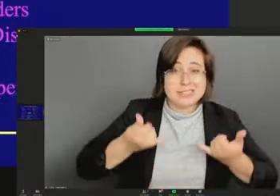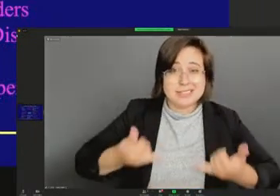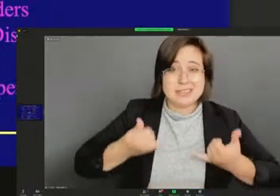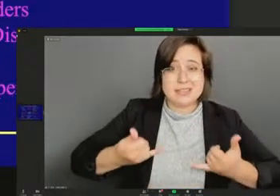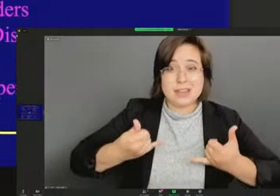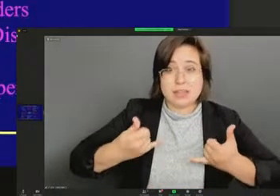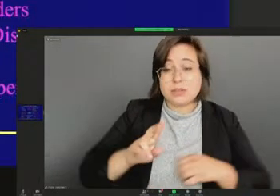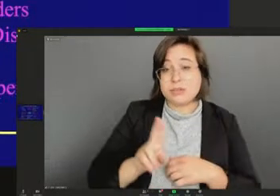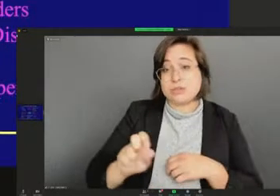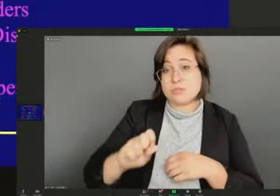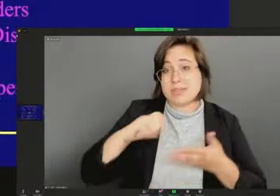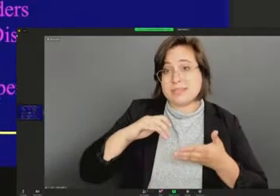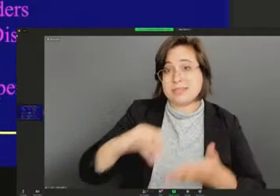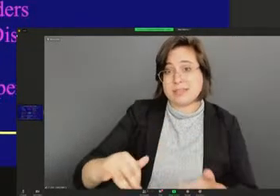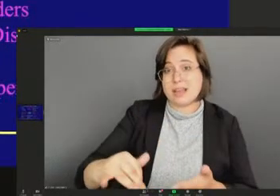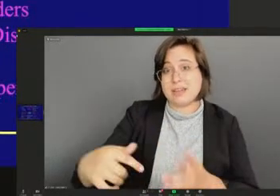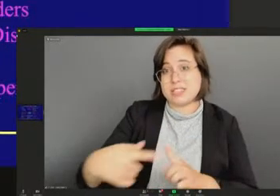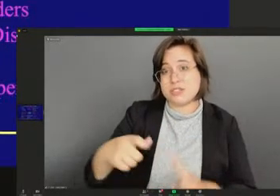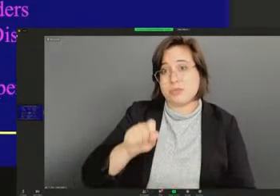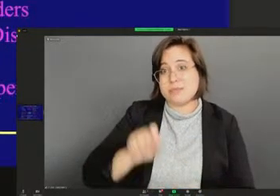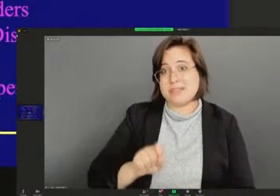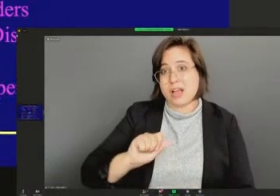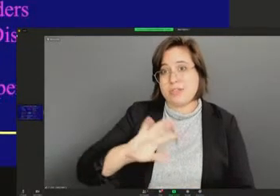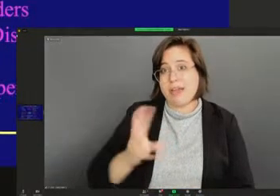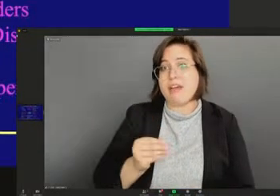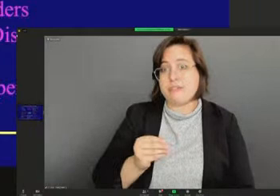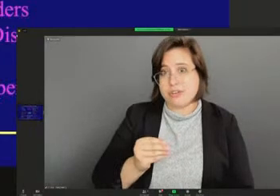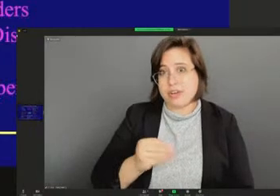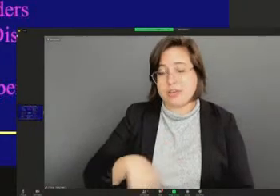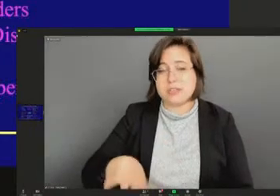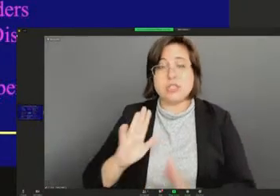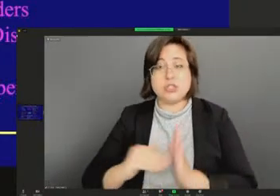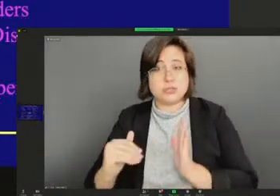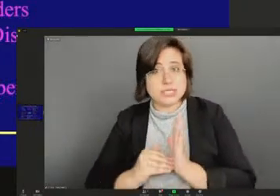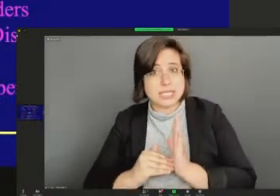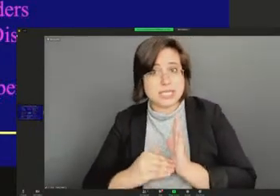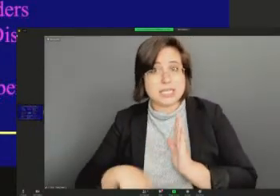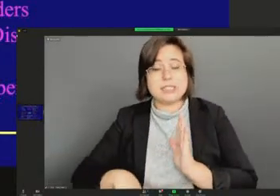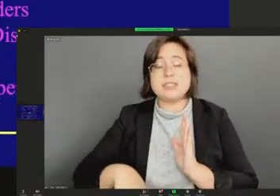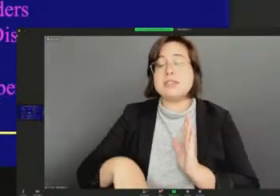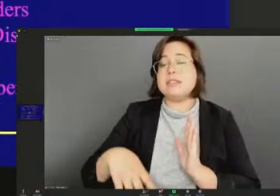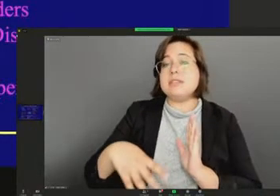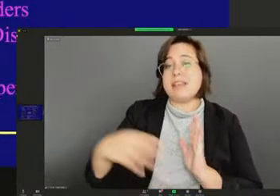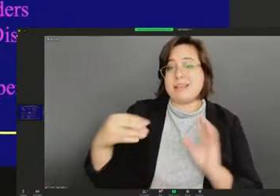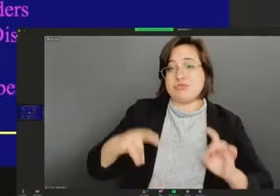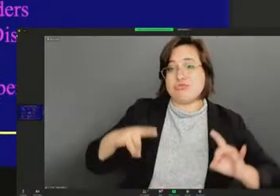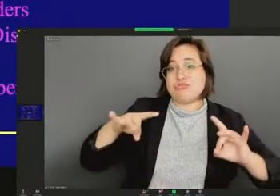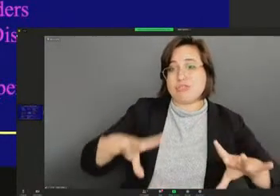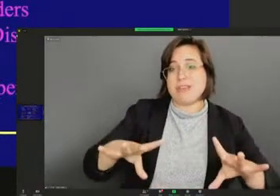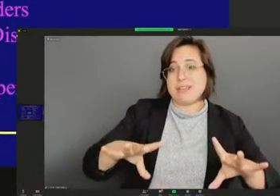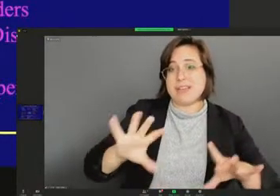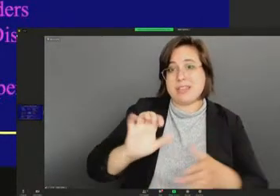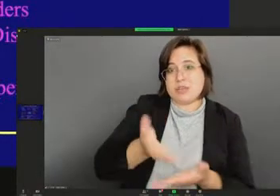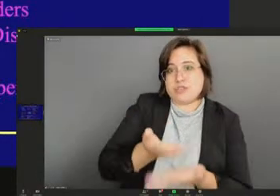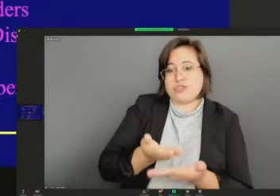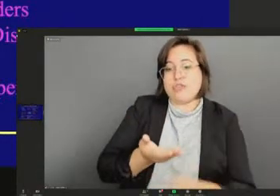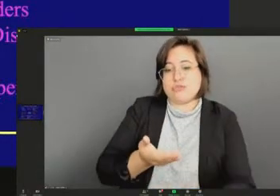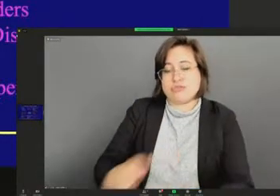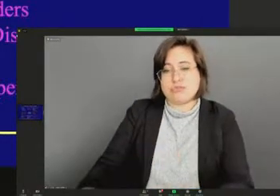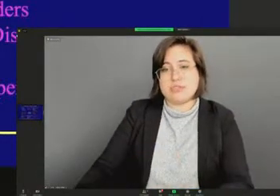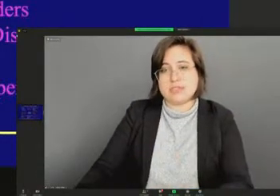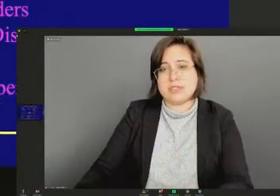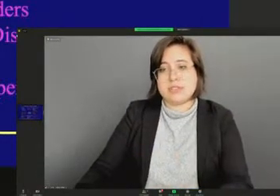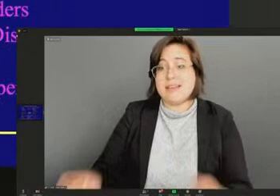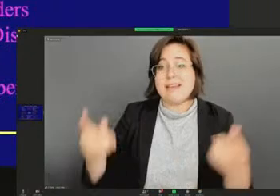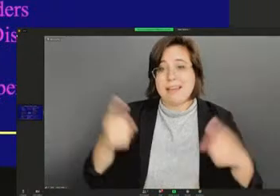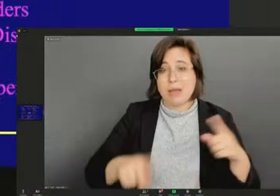States, from South Africa, from New Zealand, and from Australia that shows when you